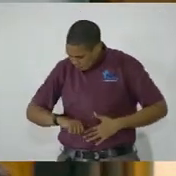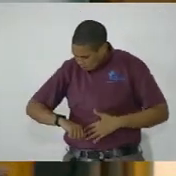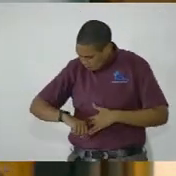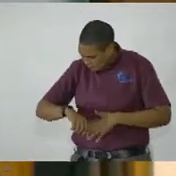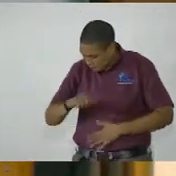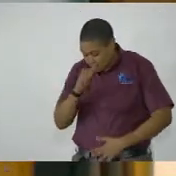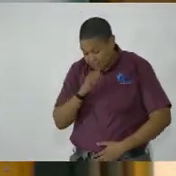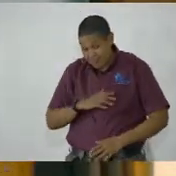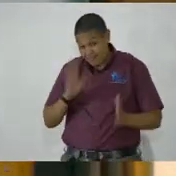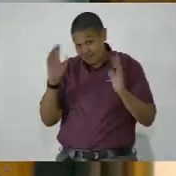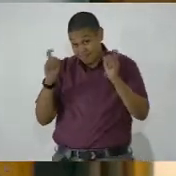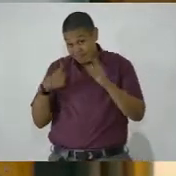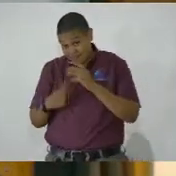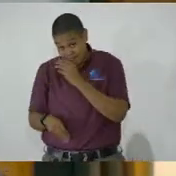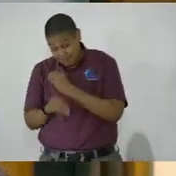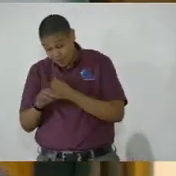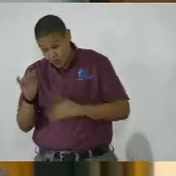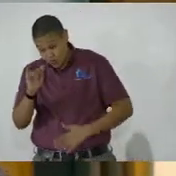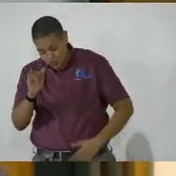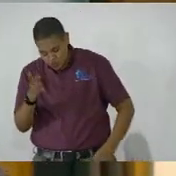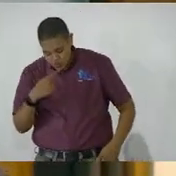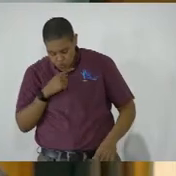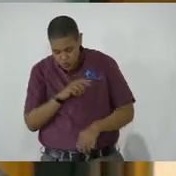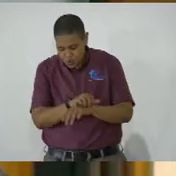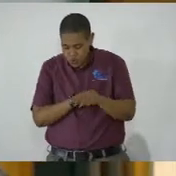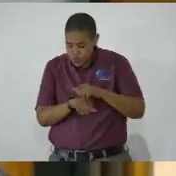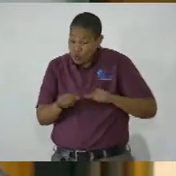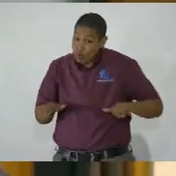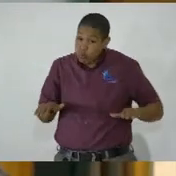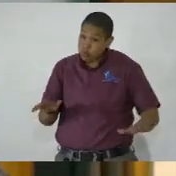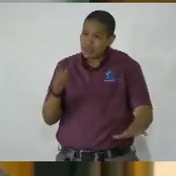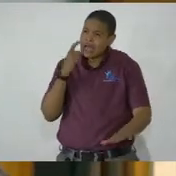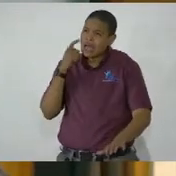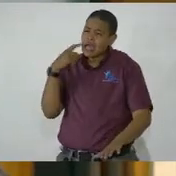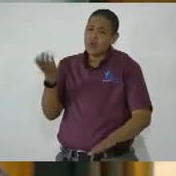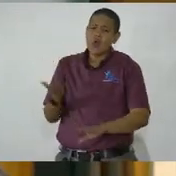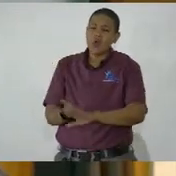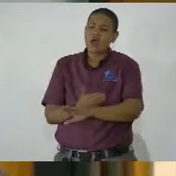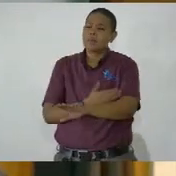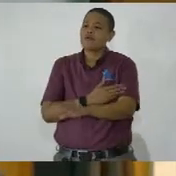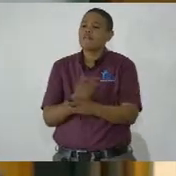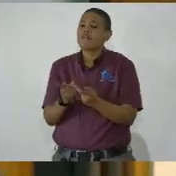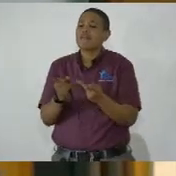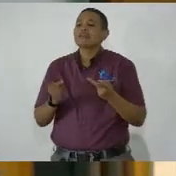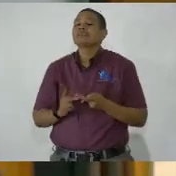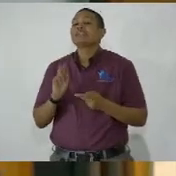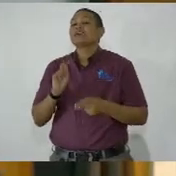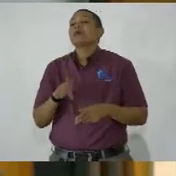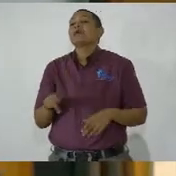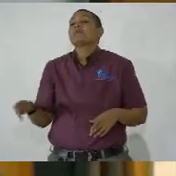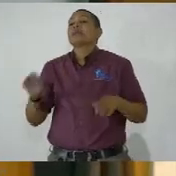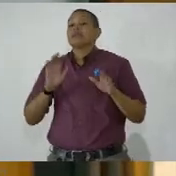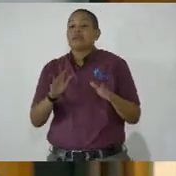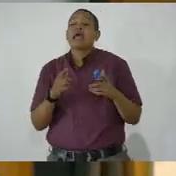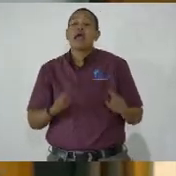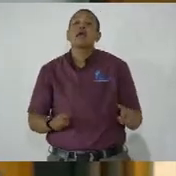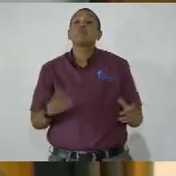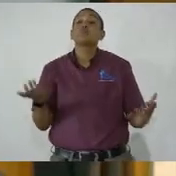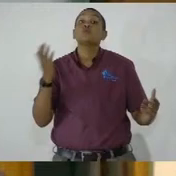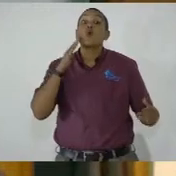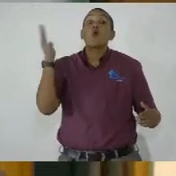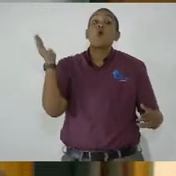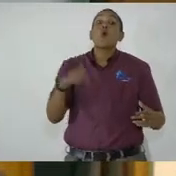Madam Speaker, we are also working to improve the facilities at the DPP so that all